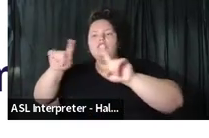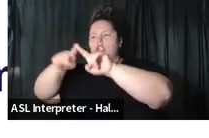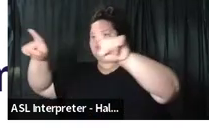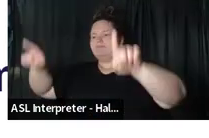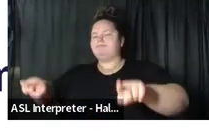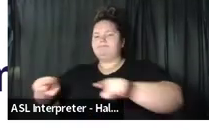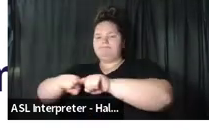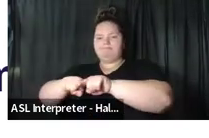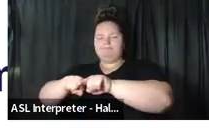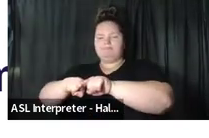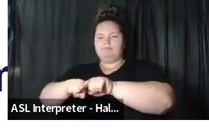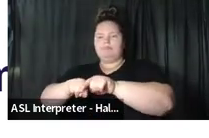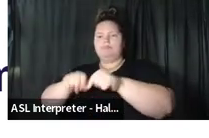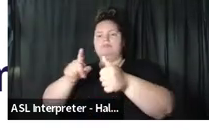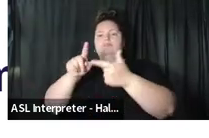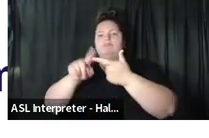medicine